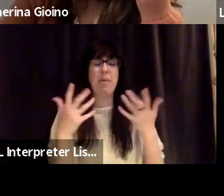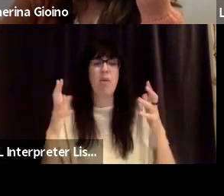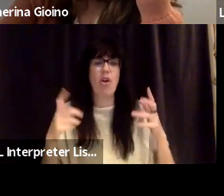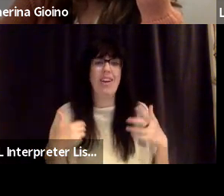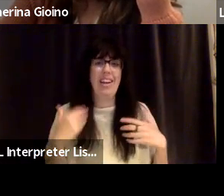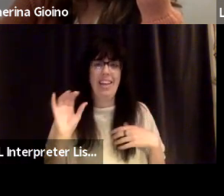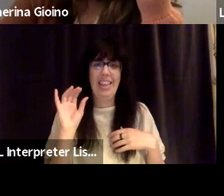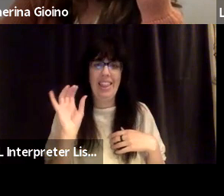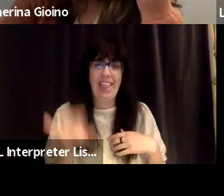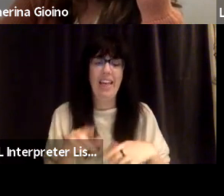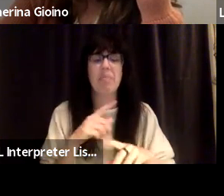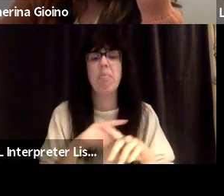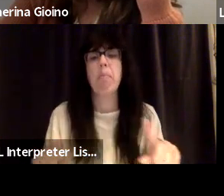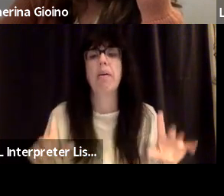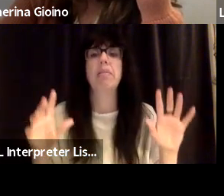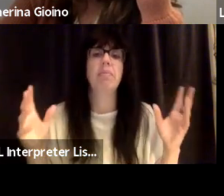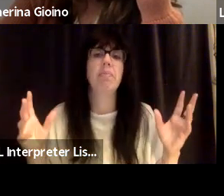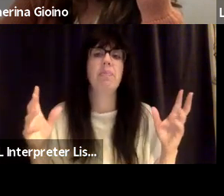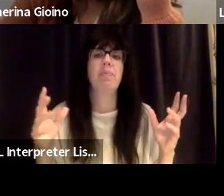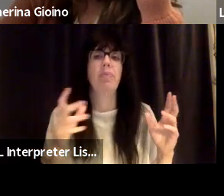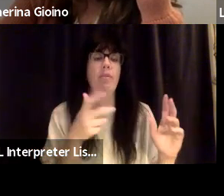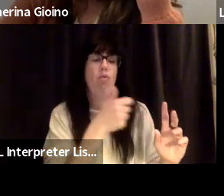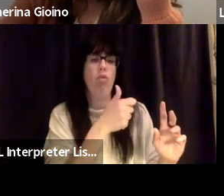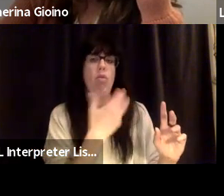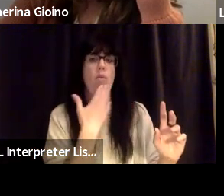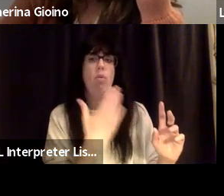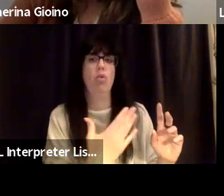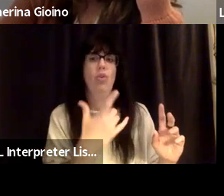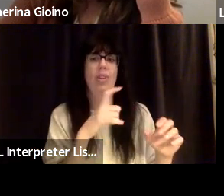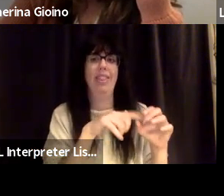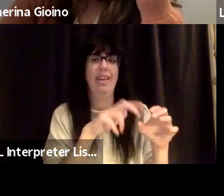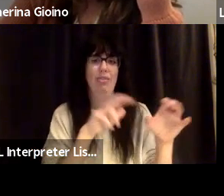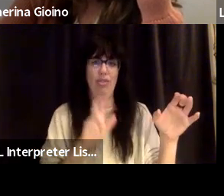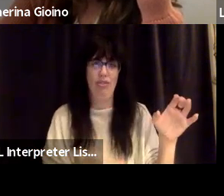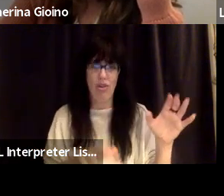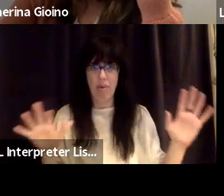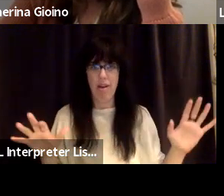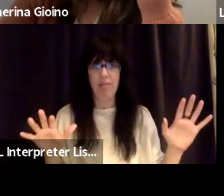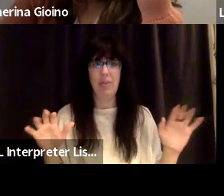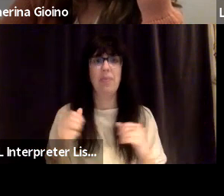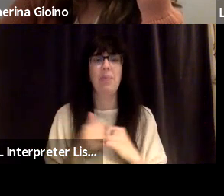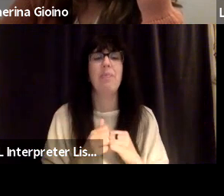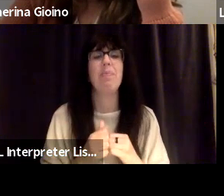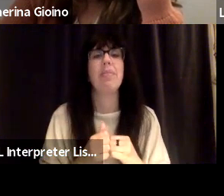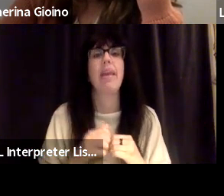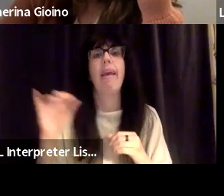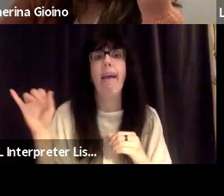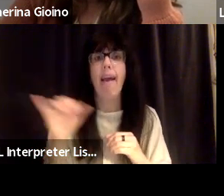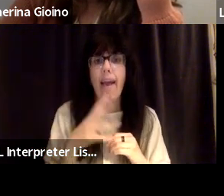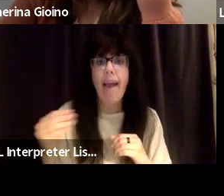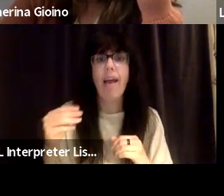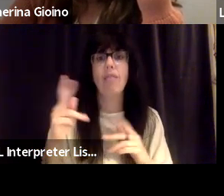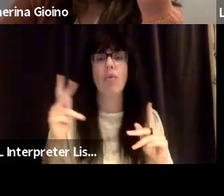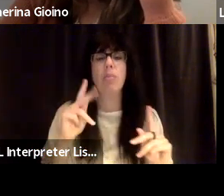not. But, I'd say for their own good, they should definitely drop out. And for the good of those that they have harmed. I'm glad